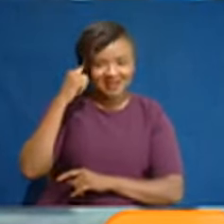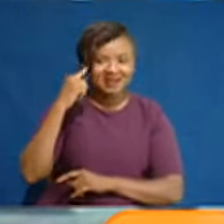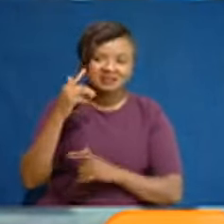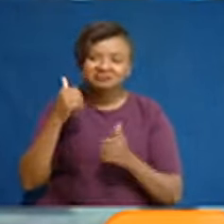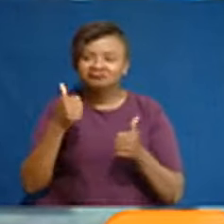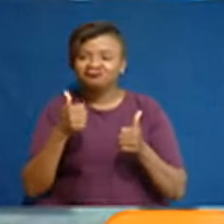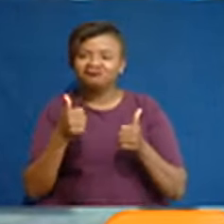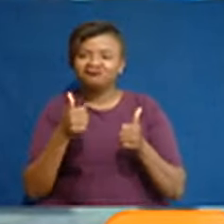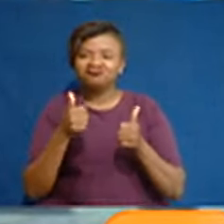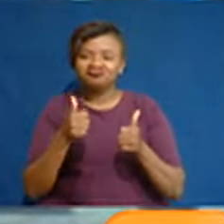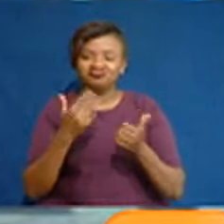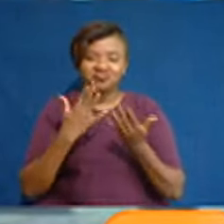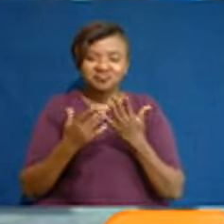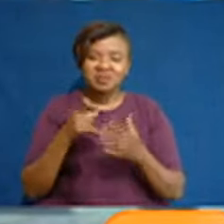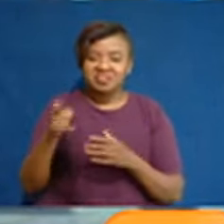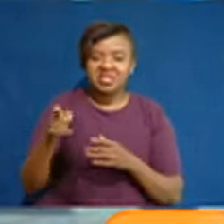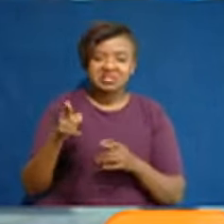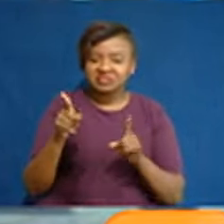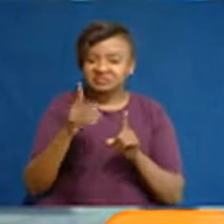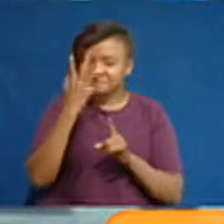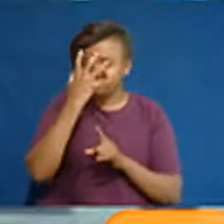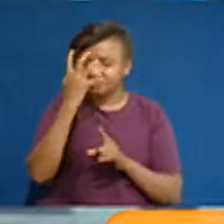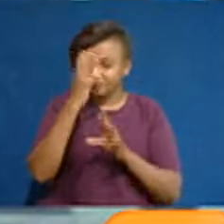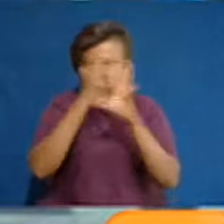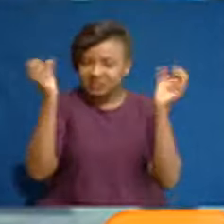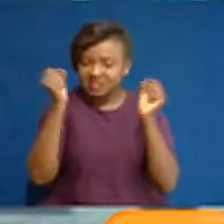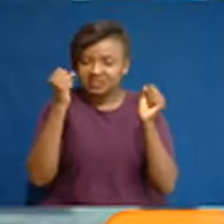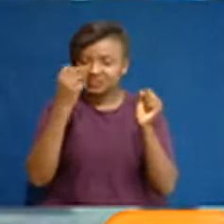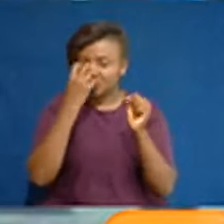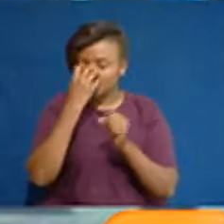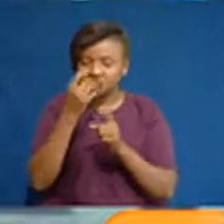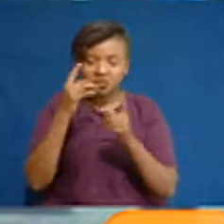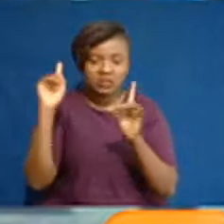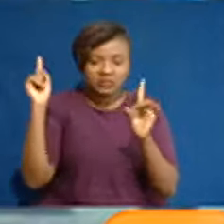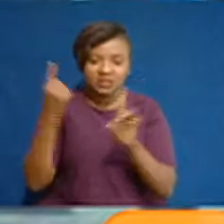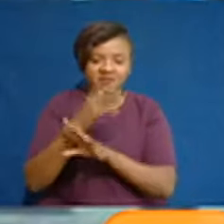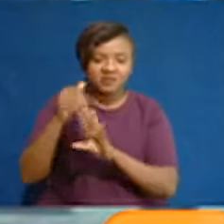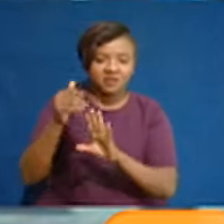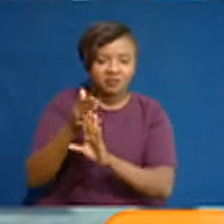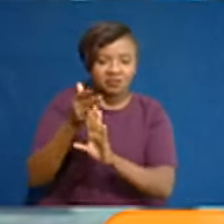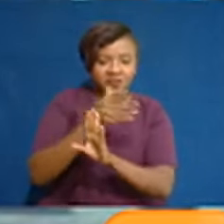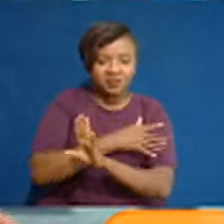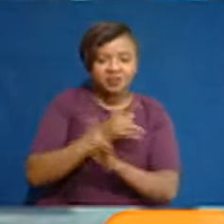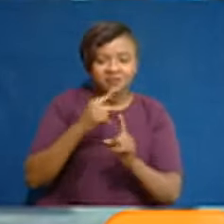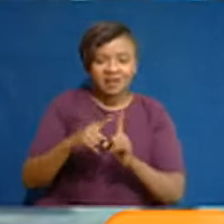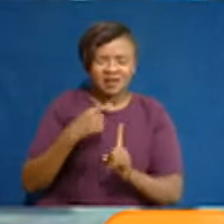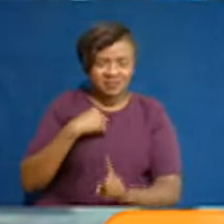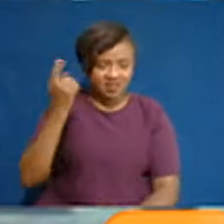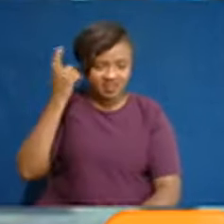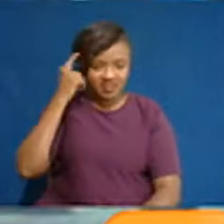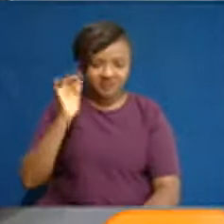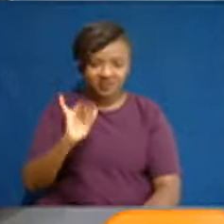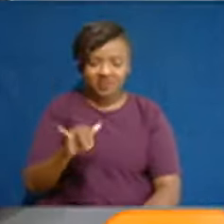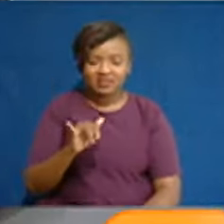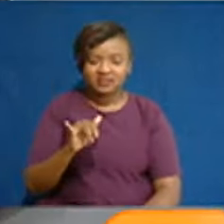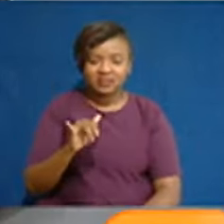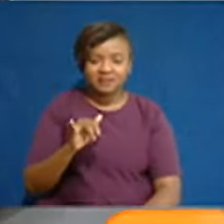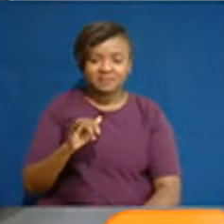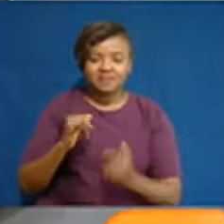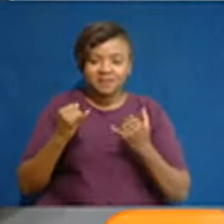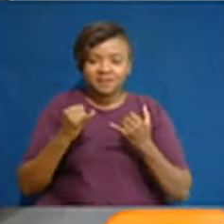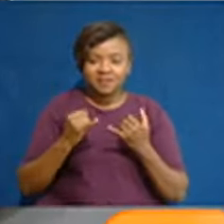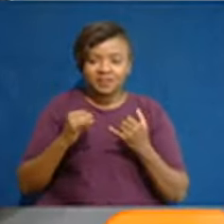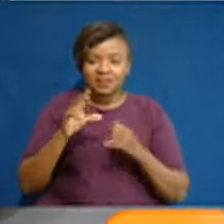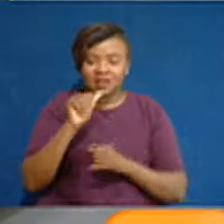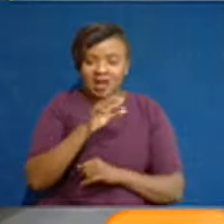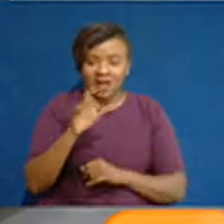it might not be the same as it has been previously. No, I think the commencement of the Public Benefits Organizations Act, which of course was a